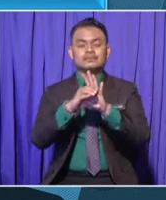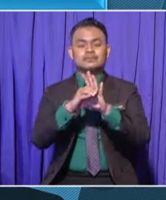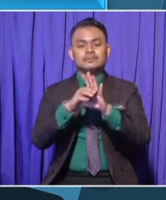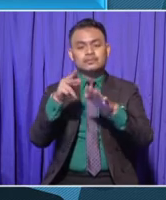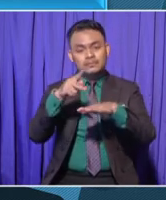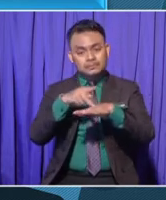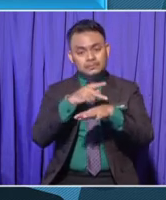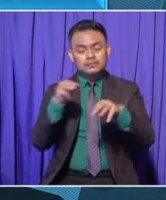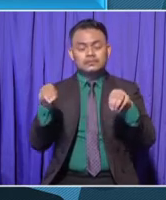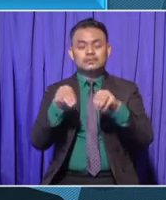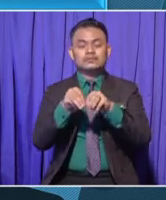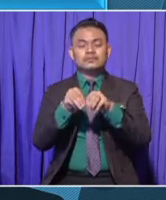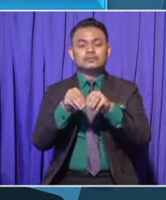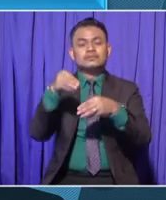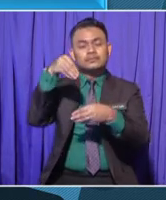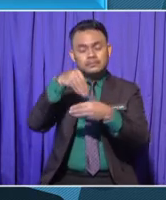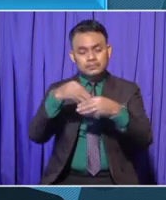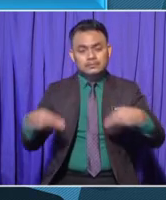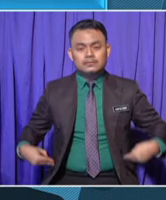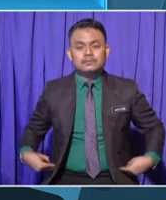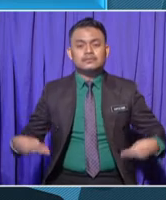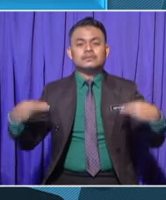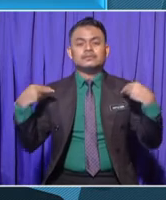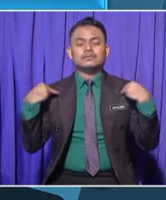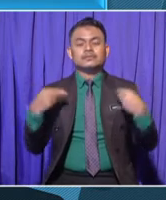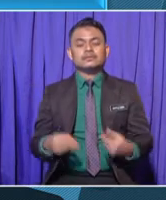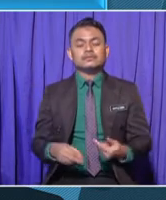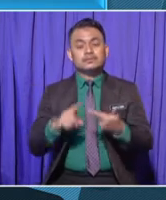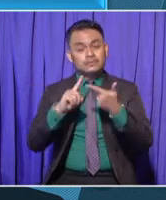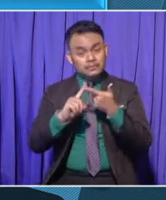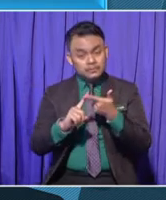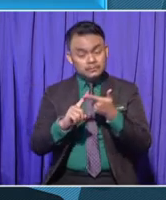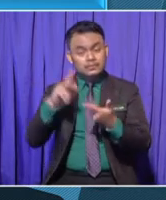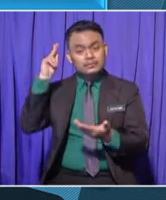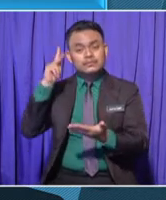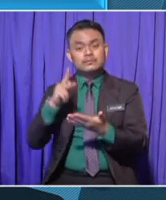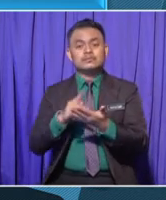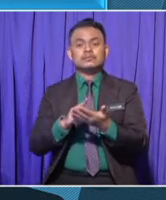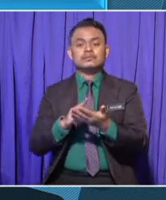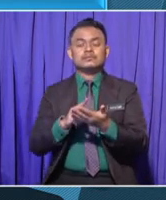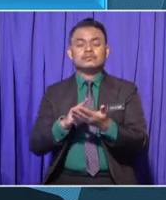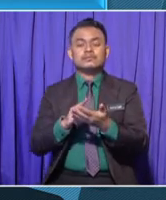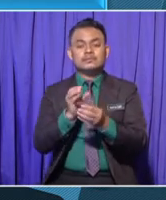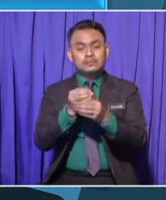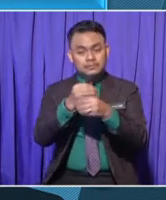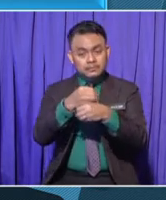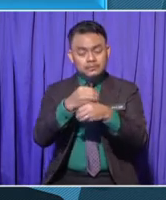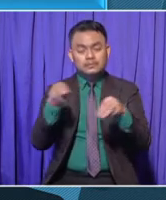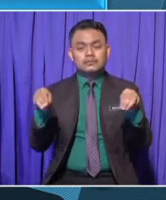usage of magnet in daily life, to identify the shapes of